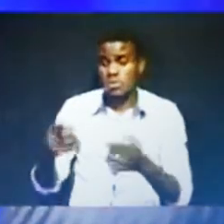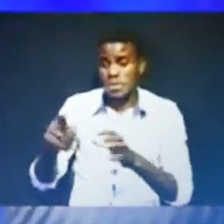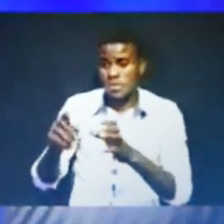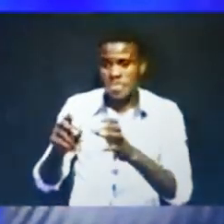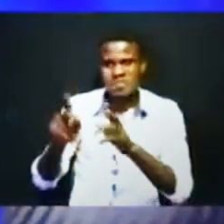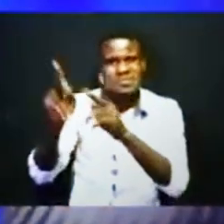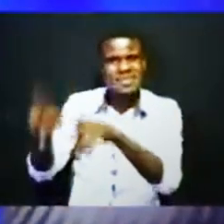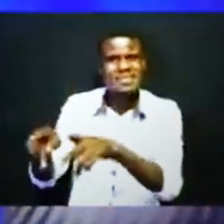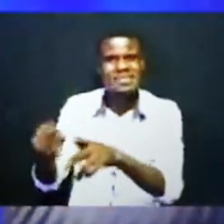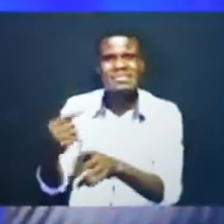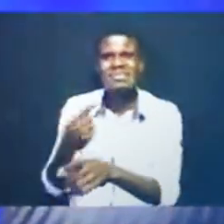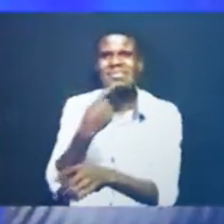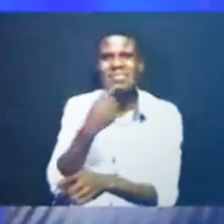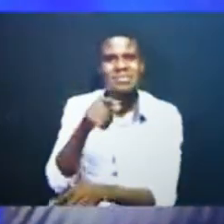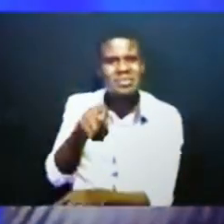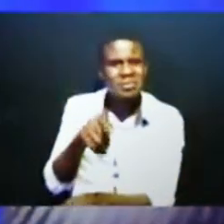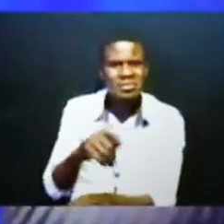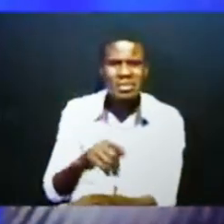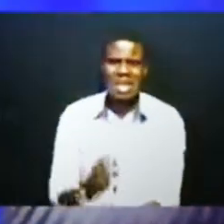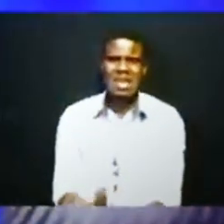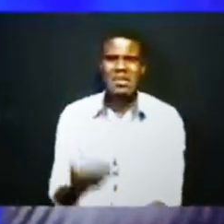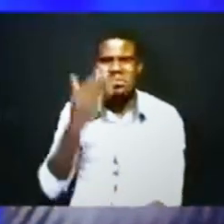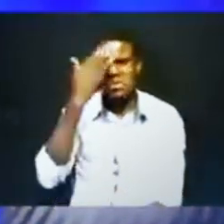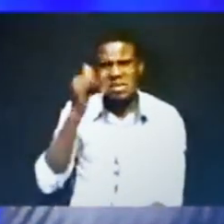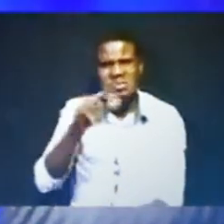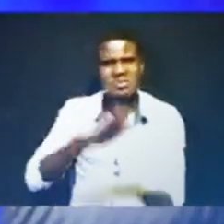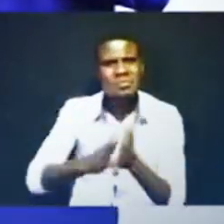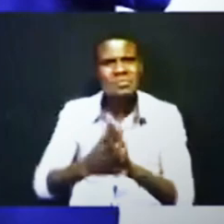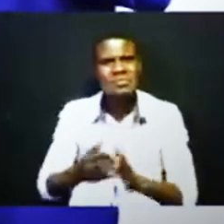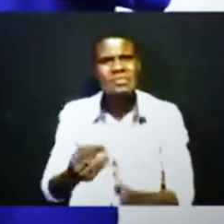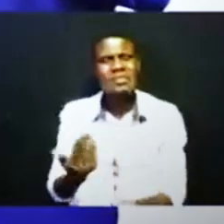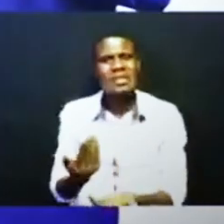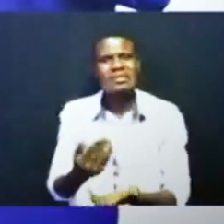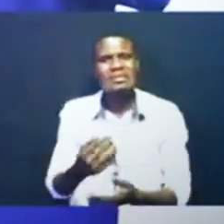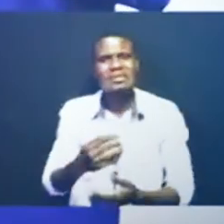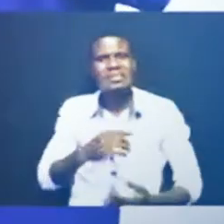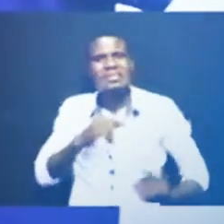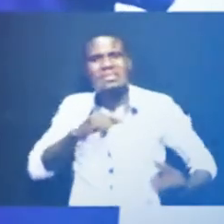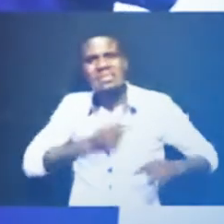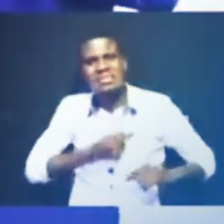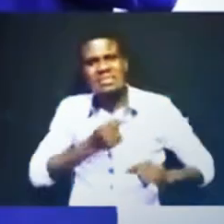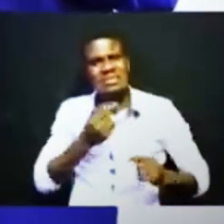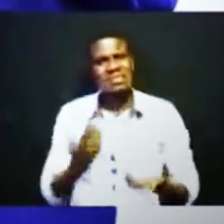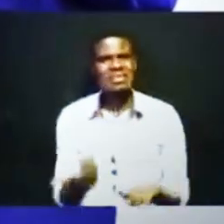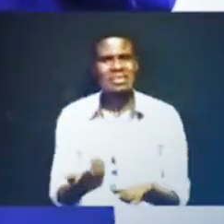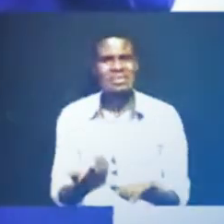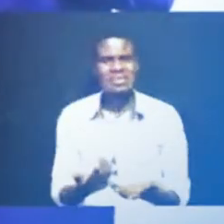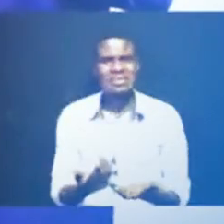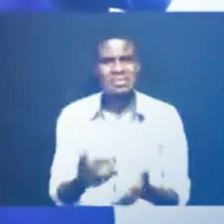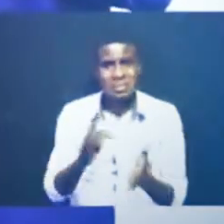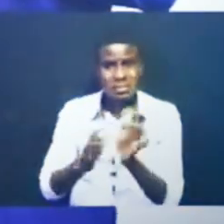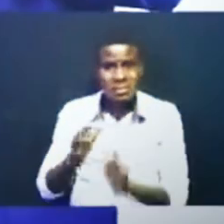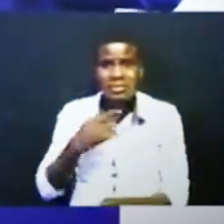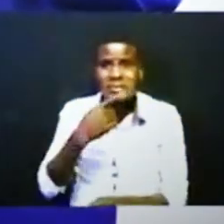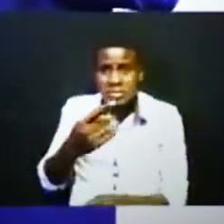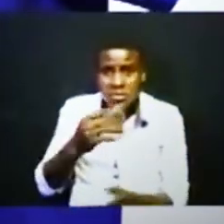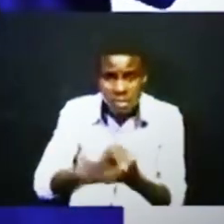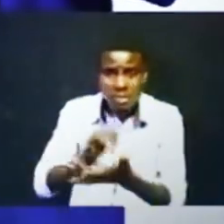disappoints you, there's no need to go in and be bitter. Jesus has told you that there's something in a human